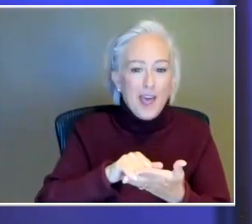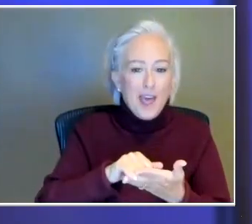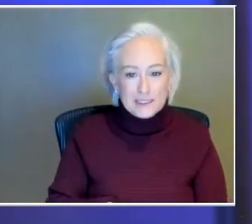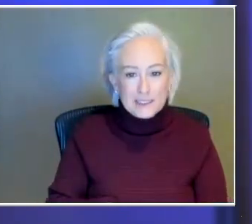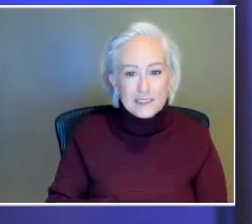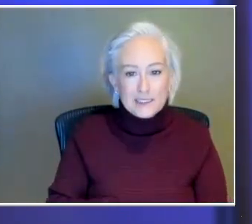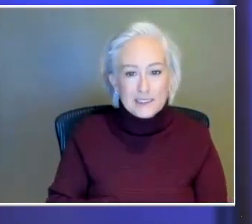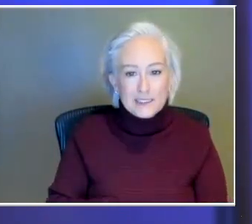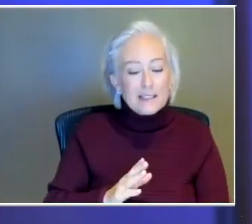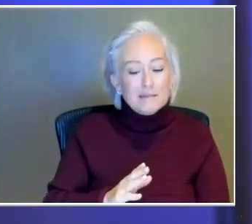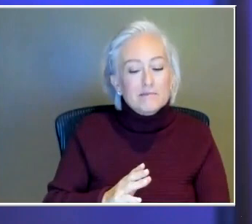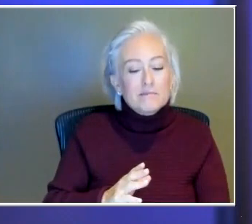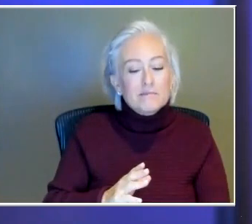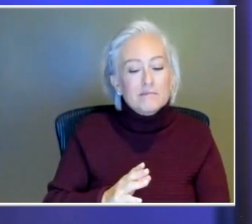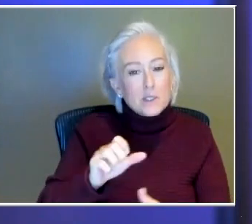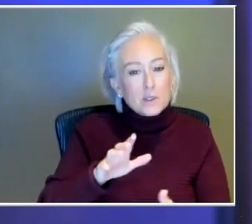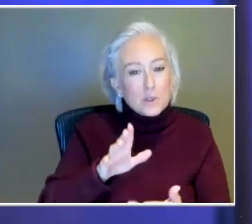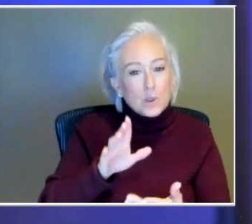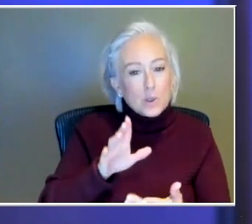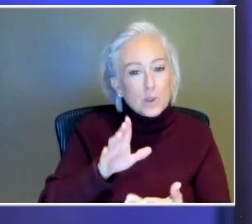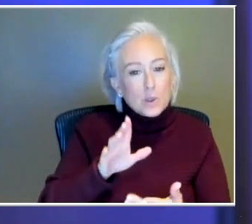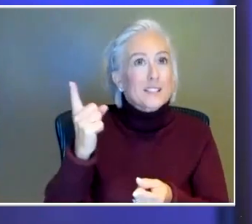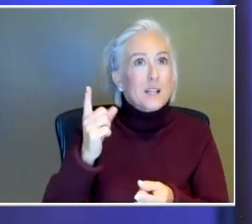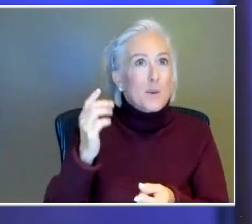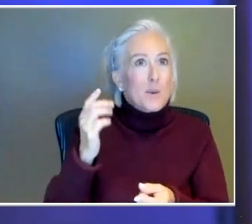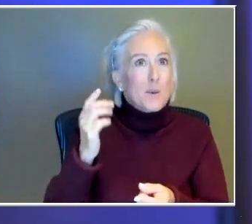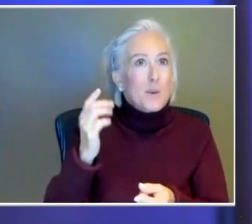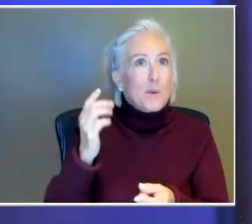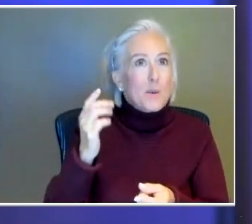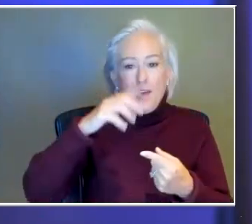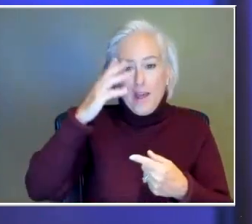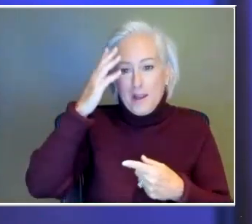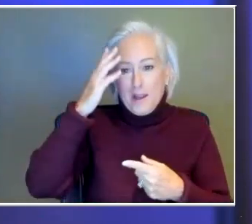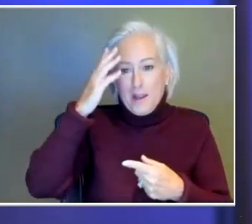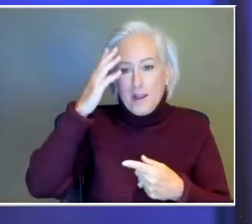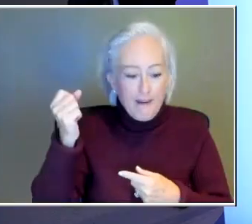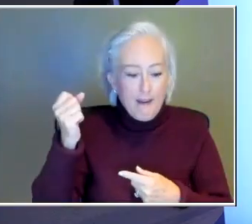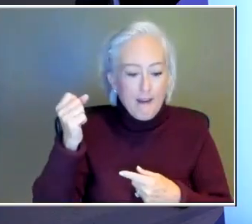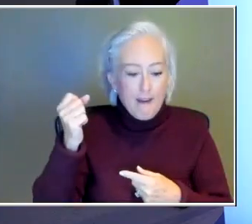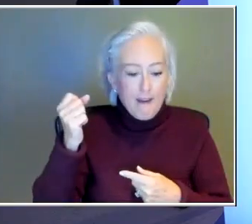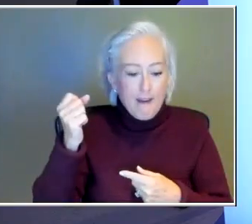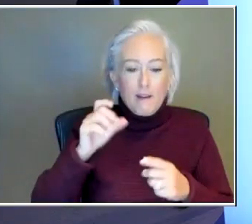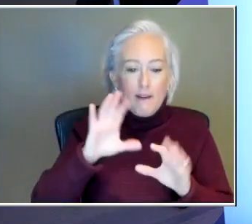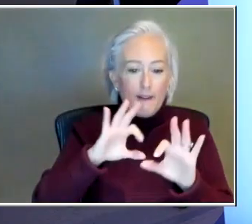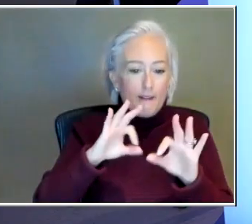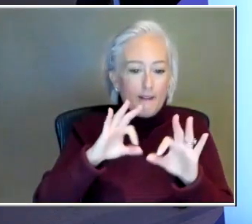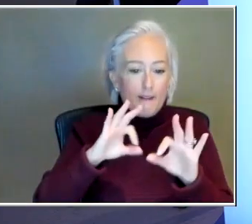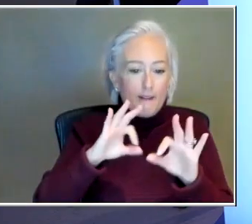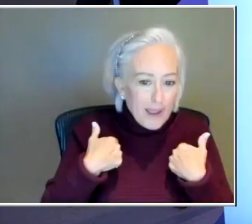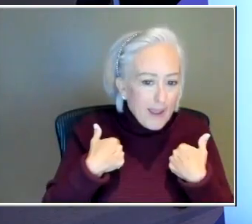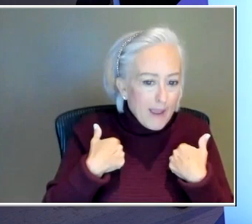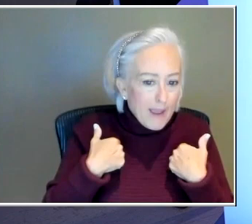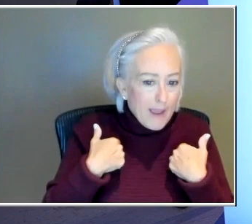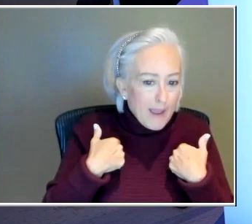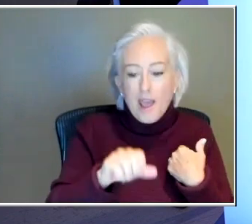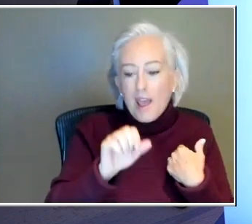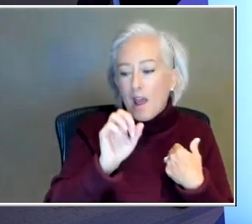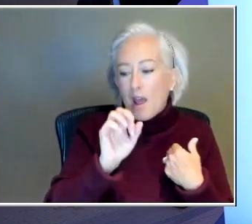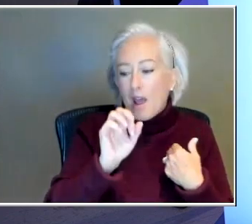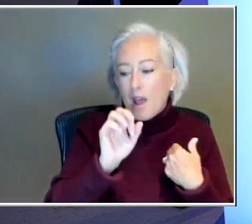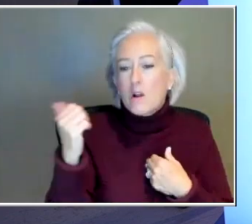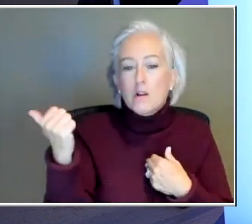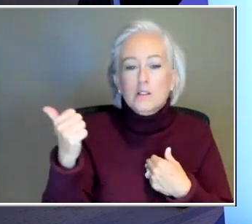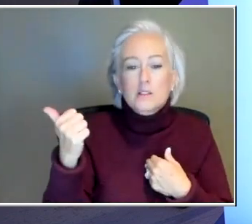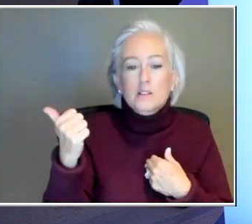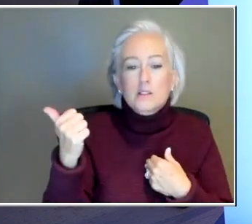knew a family member that had had it, or the job that they wanted to go to, they had to learn about it. So. Yeah, that's really nice to hear. Of course, your family stayed